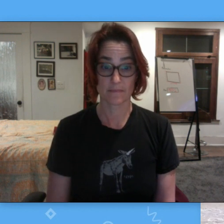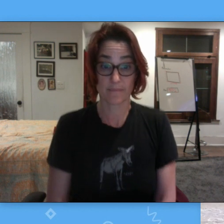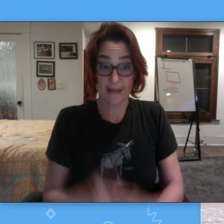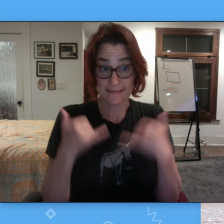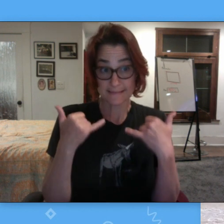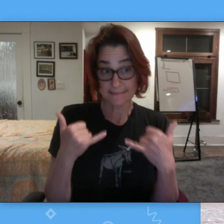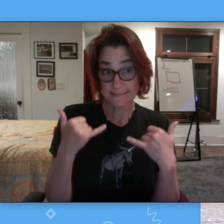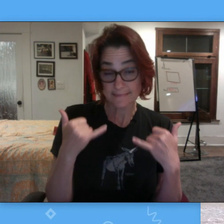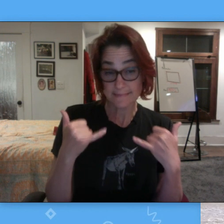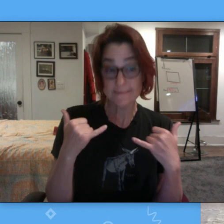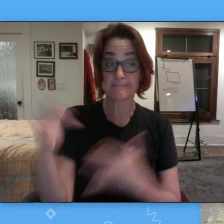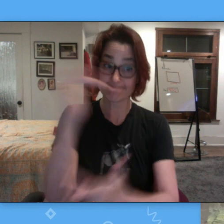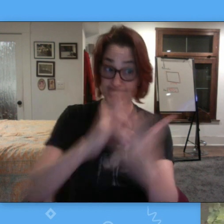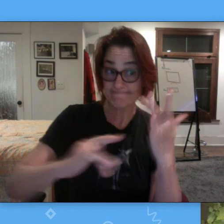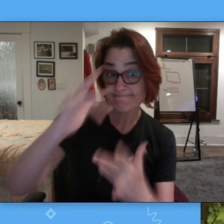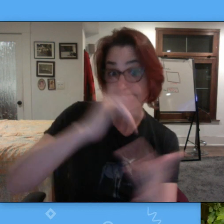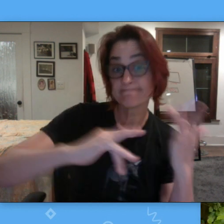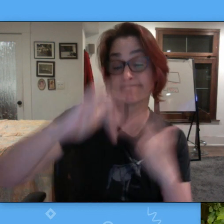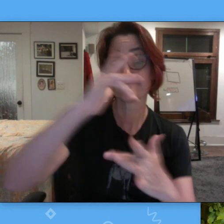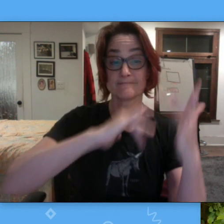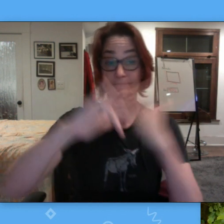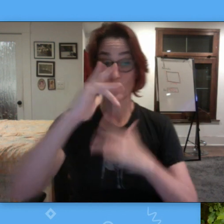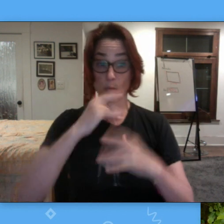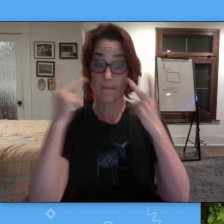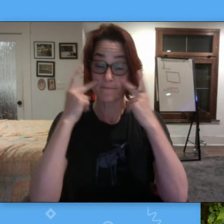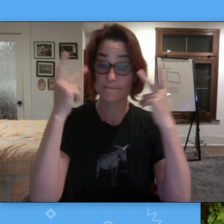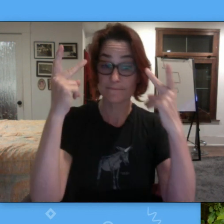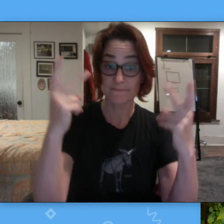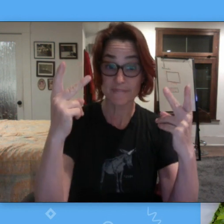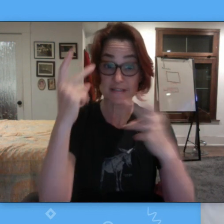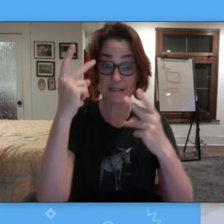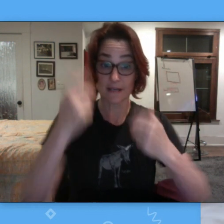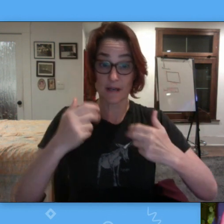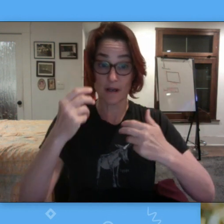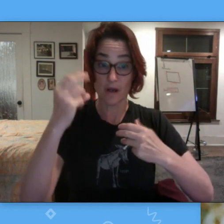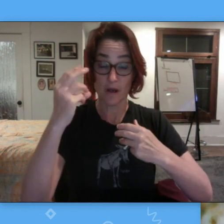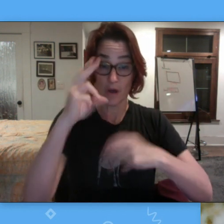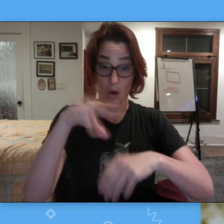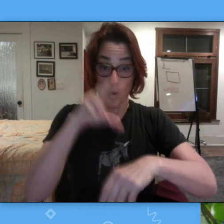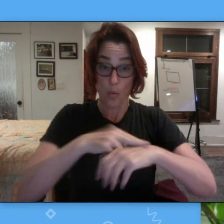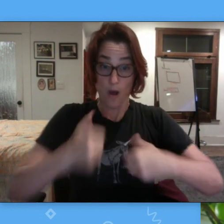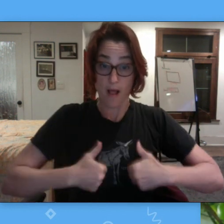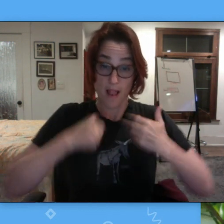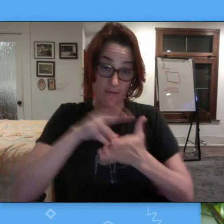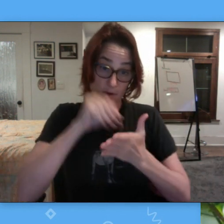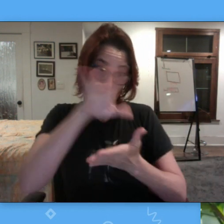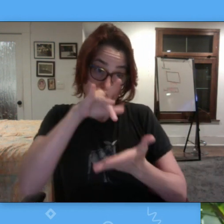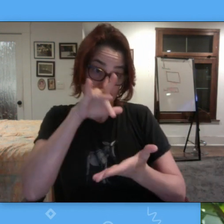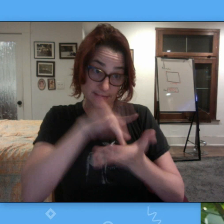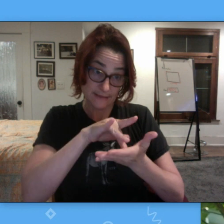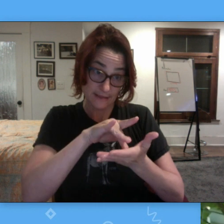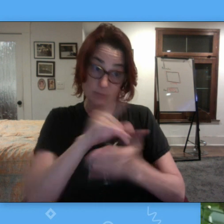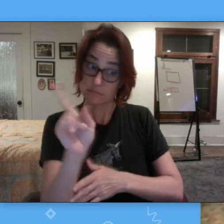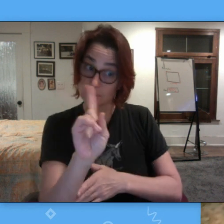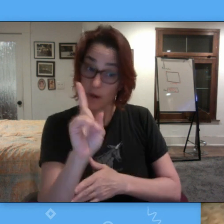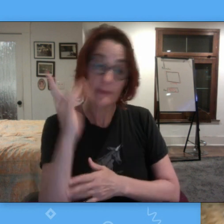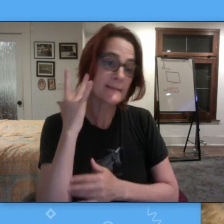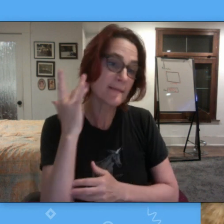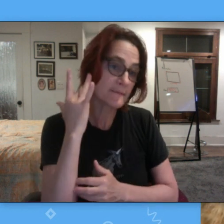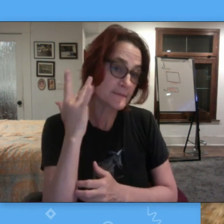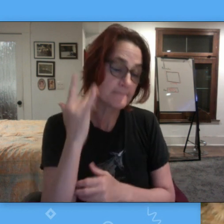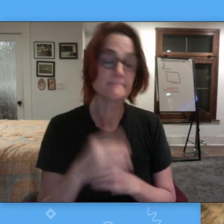Today, we're on a field trip. We're visiting the Wildlife Learning Center located in Sylmar, California.